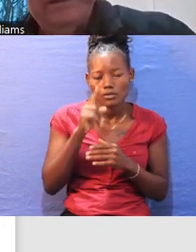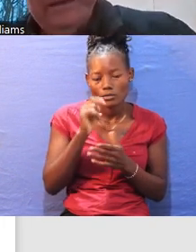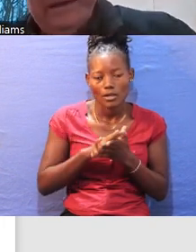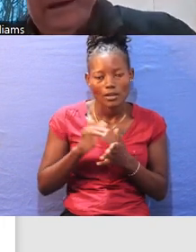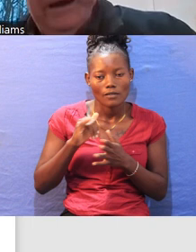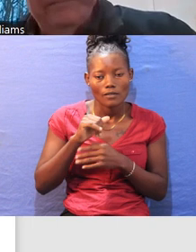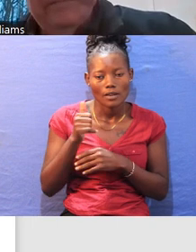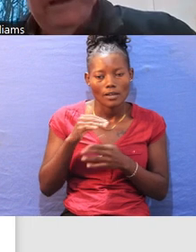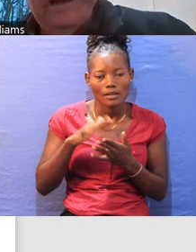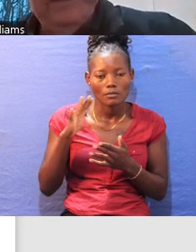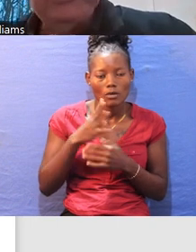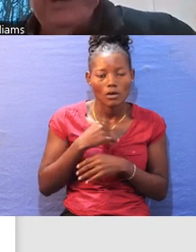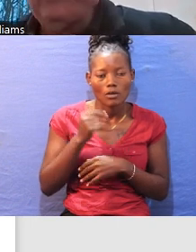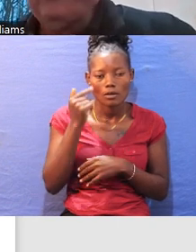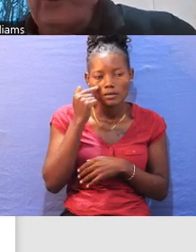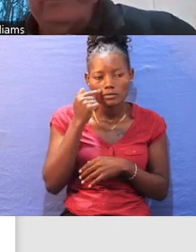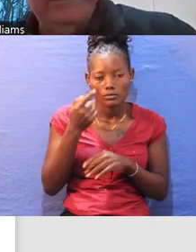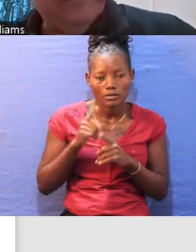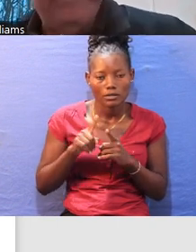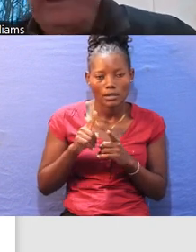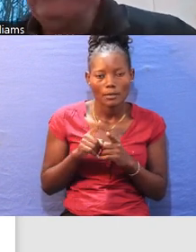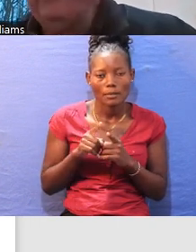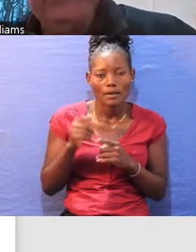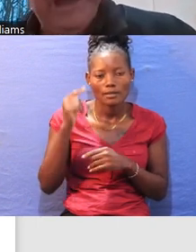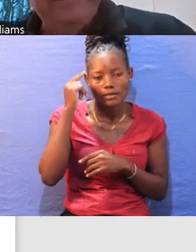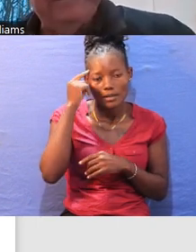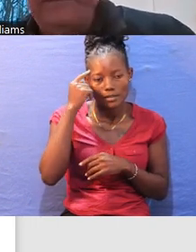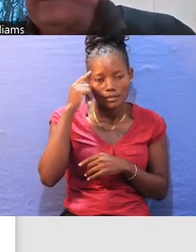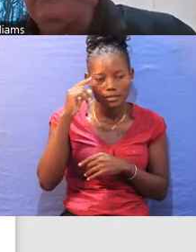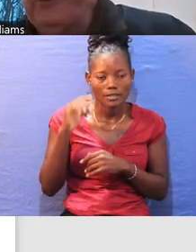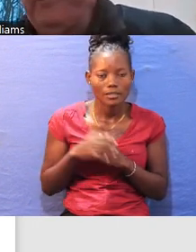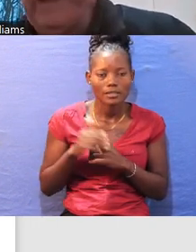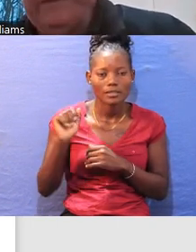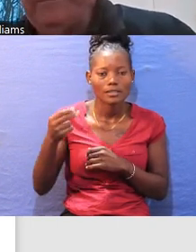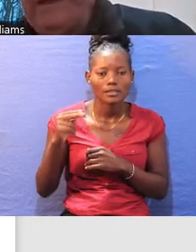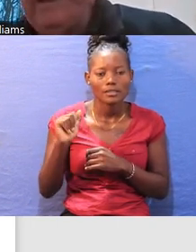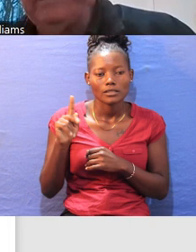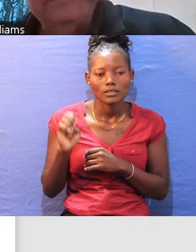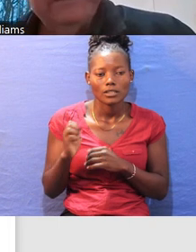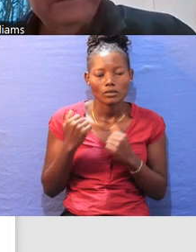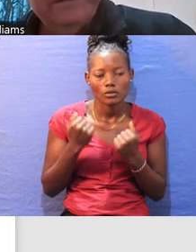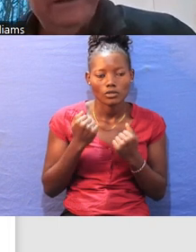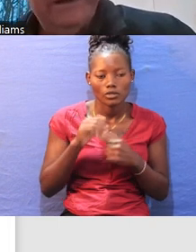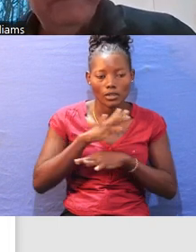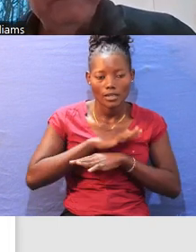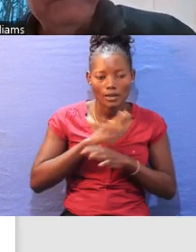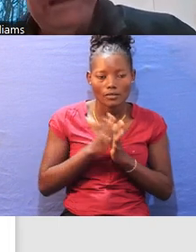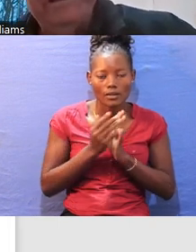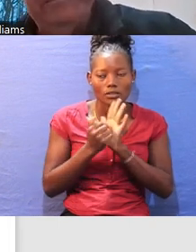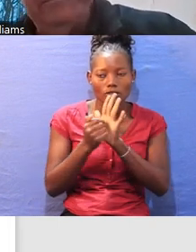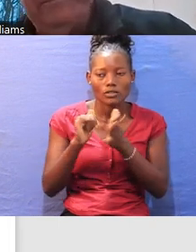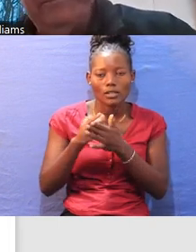but I think Shaq was strong enough for the demands of his game, and I think he proved that in the NBA.